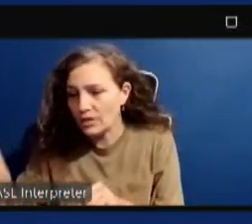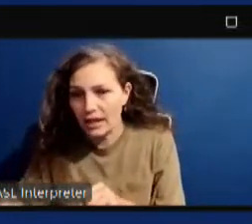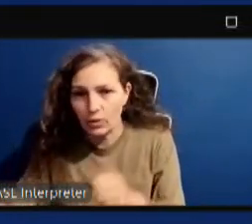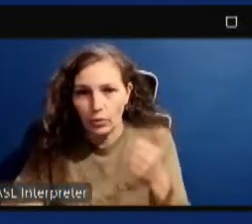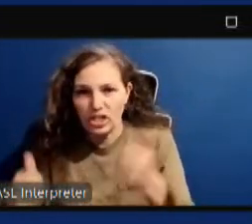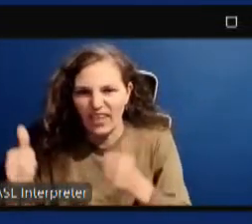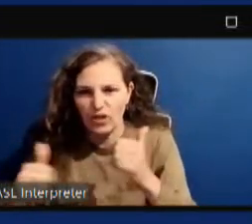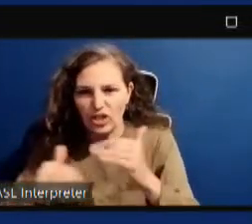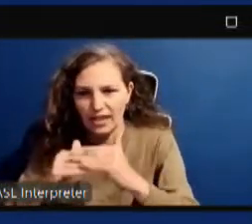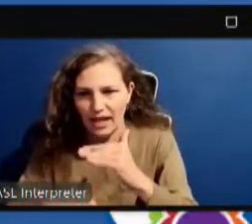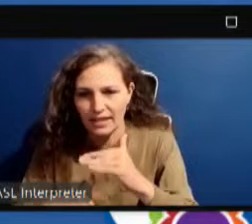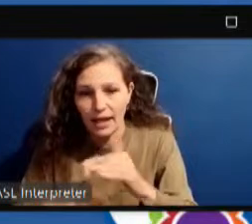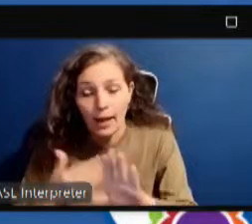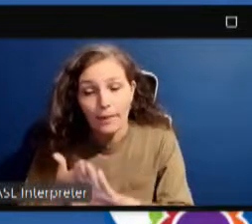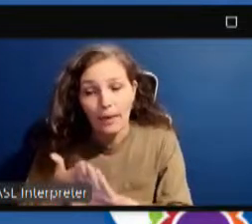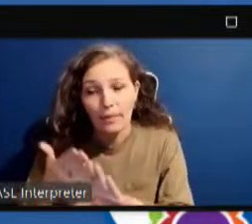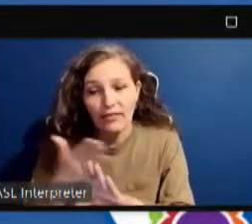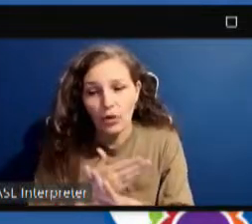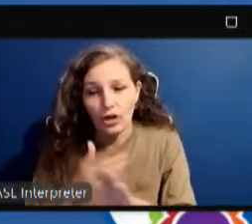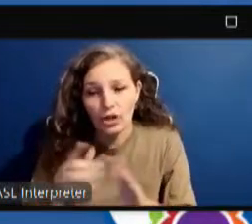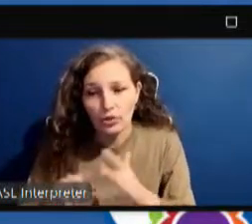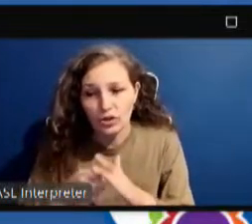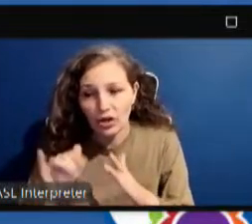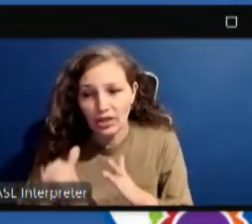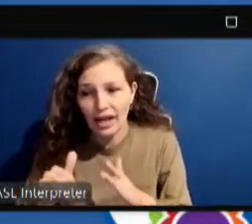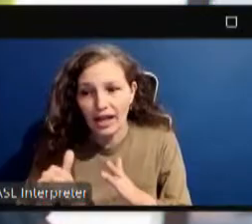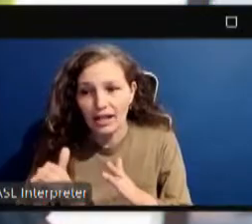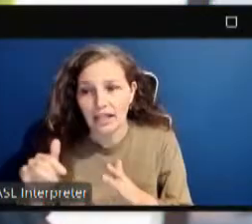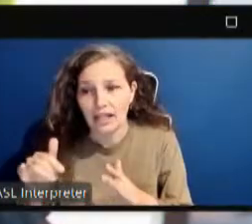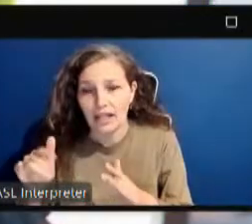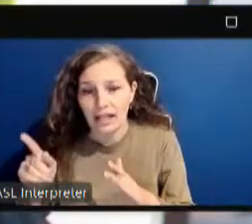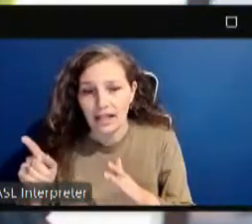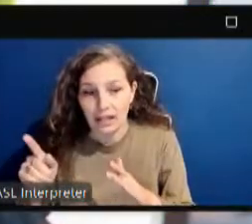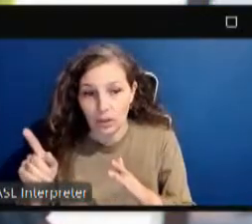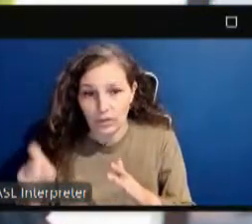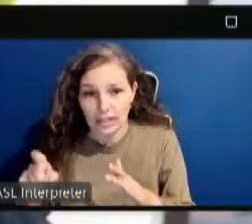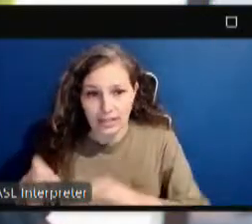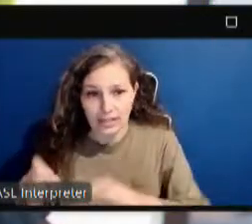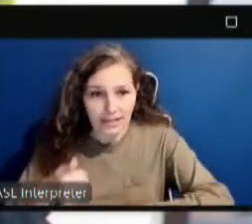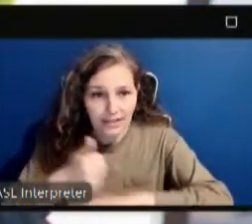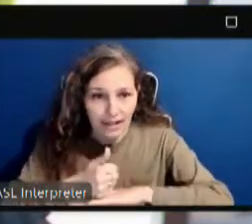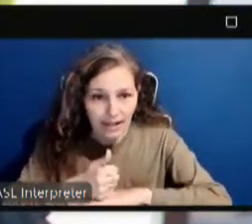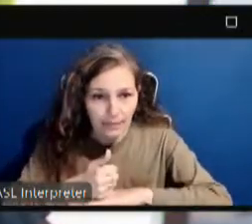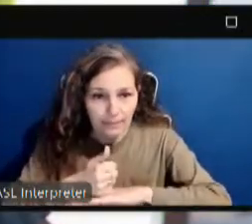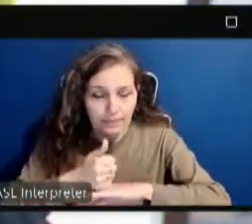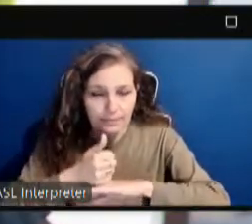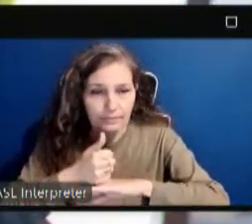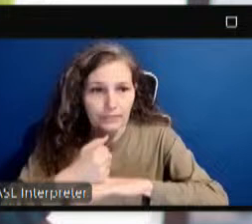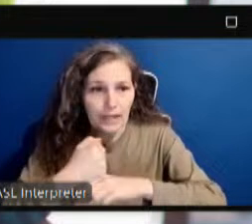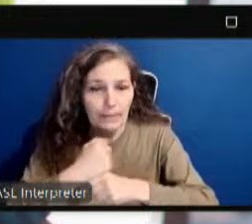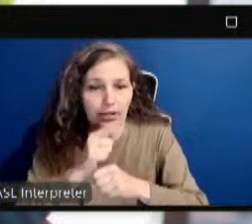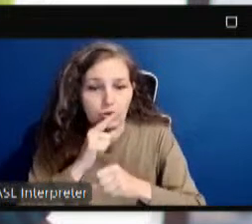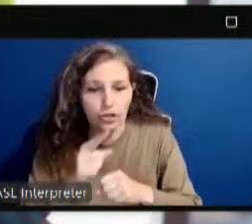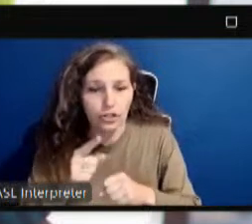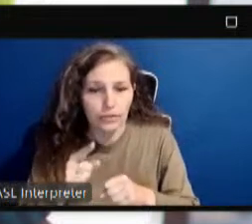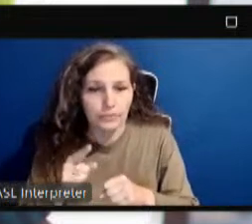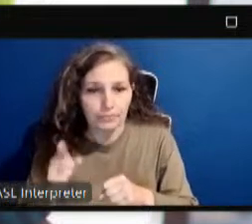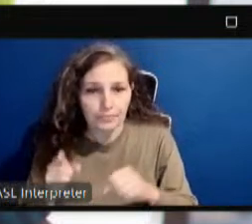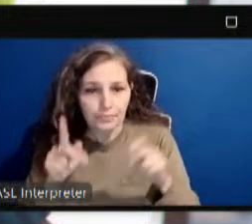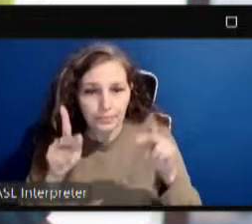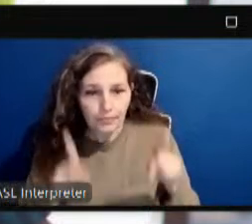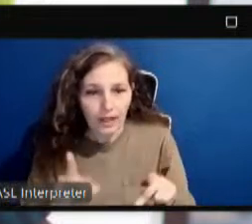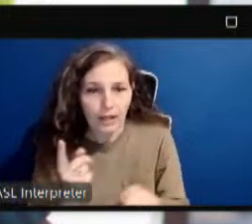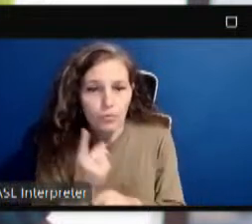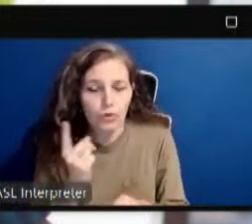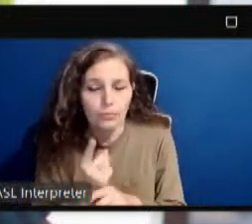part, there's certain things that also need to be in place. And the first one is making sure that they're properly licensed. So anytime